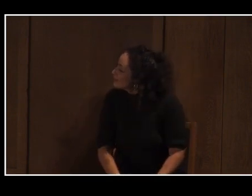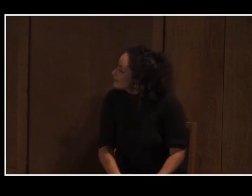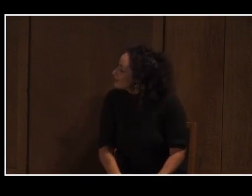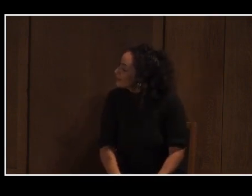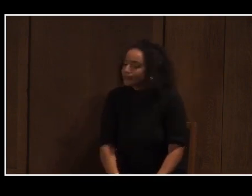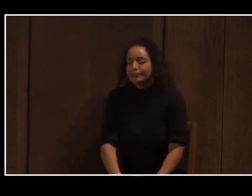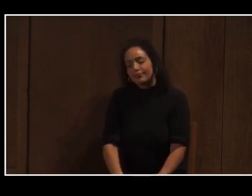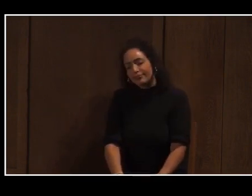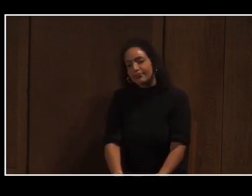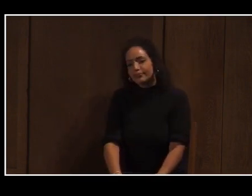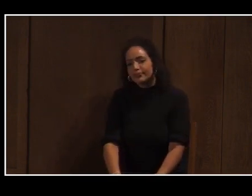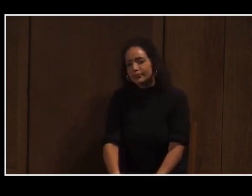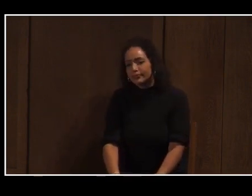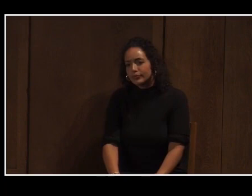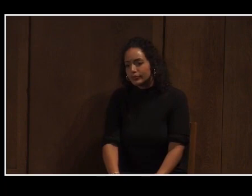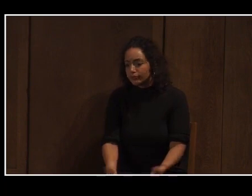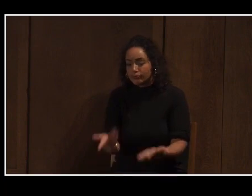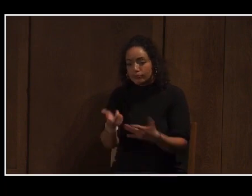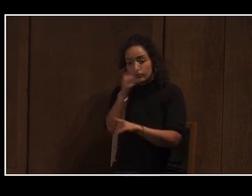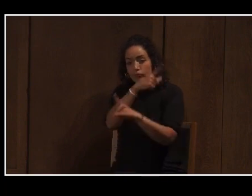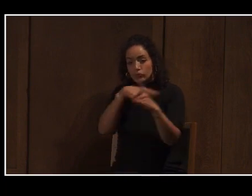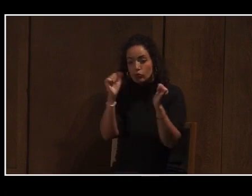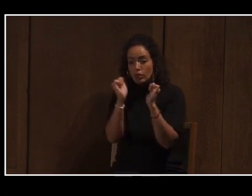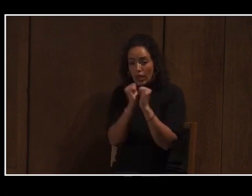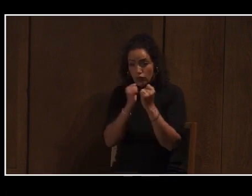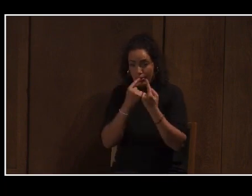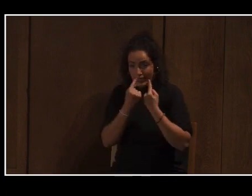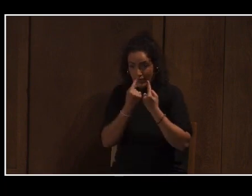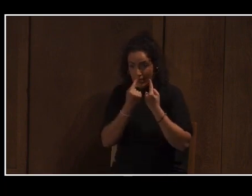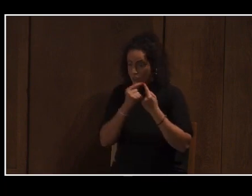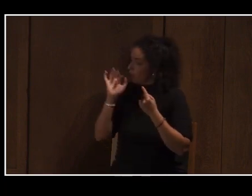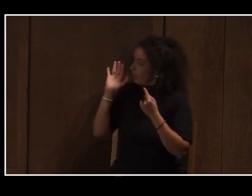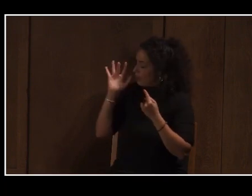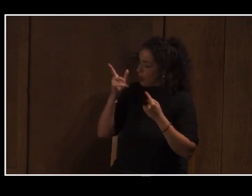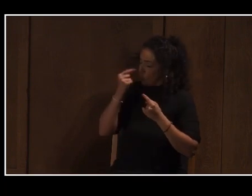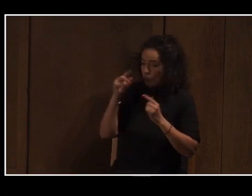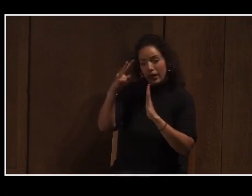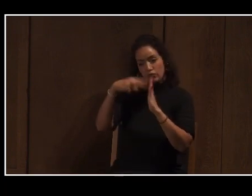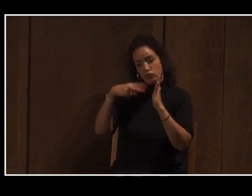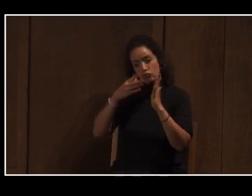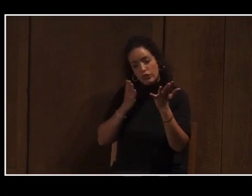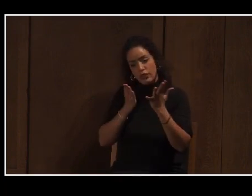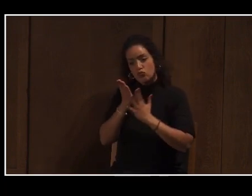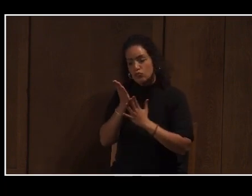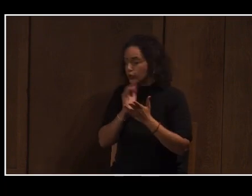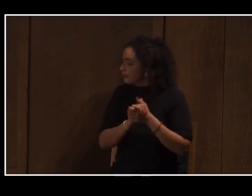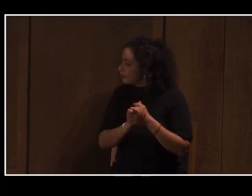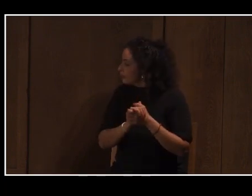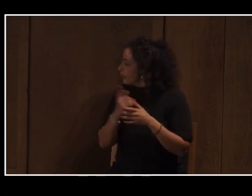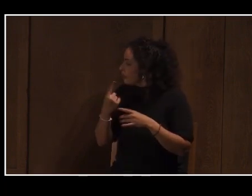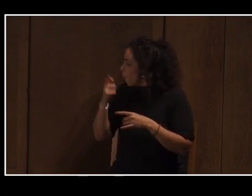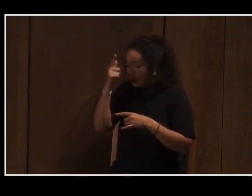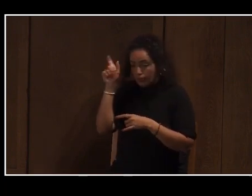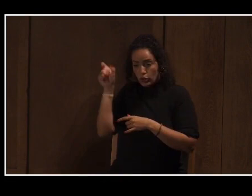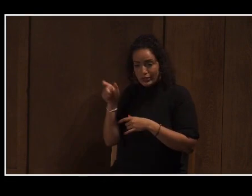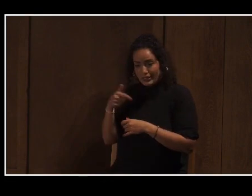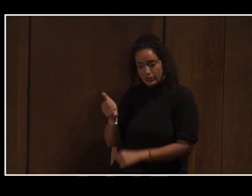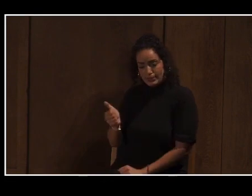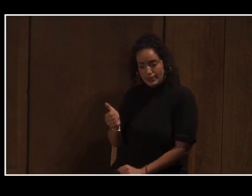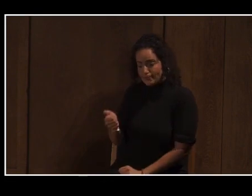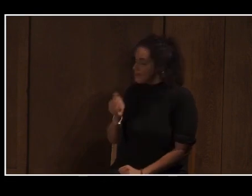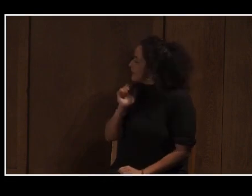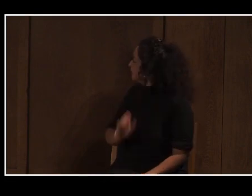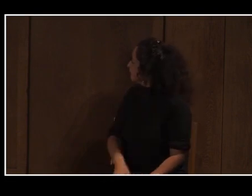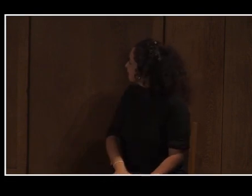through our community agreements on the stage. If one of the speakers just clicks the clicker.